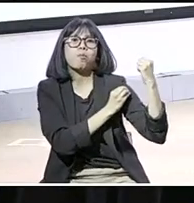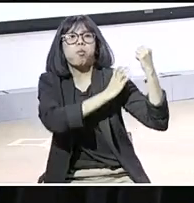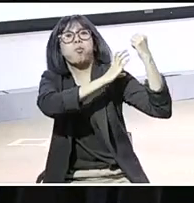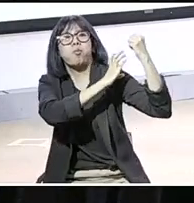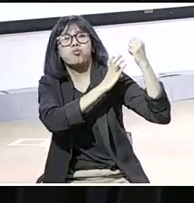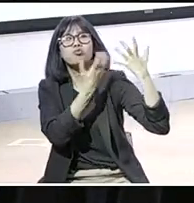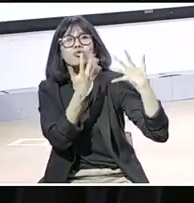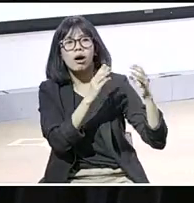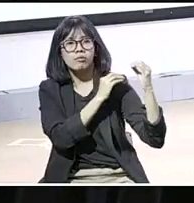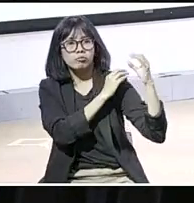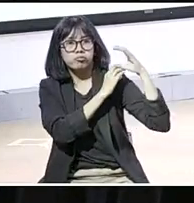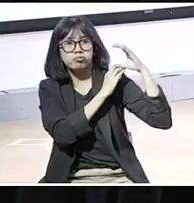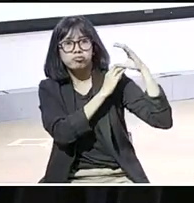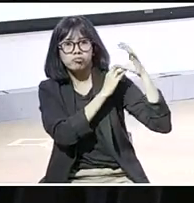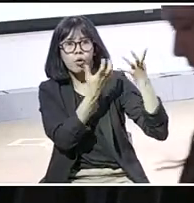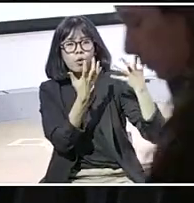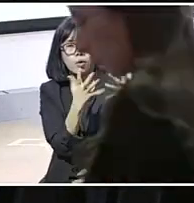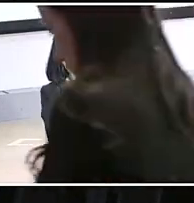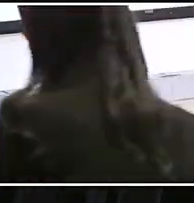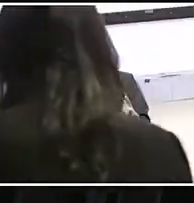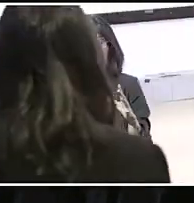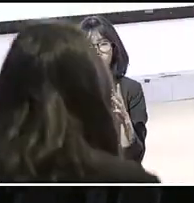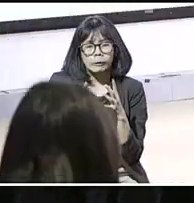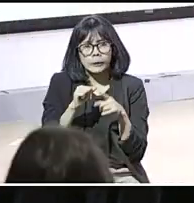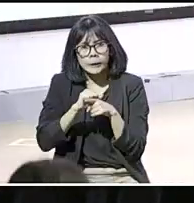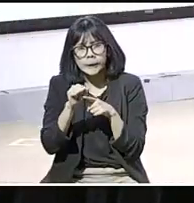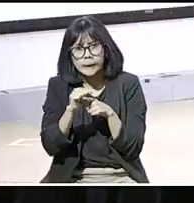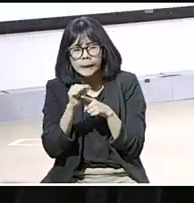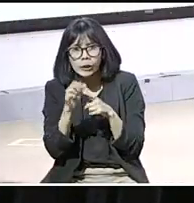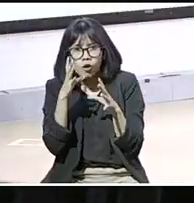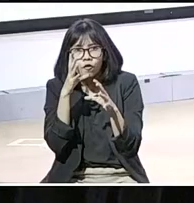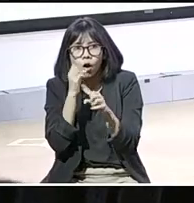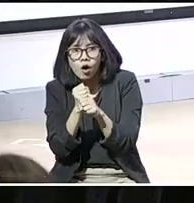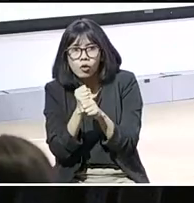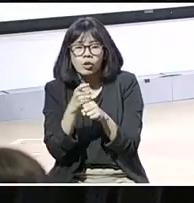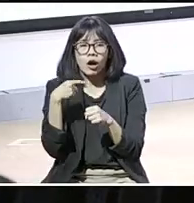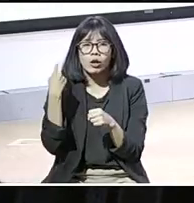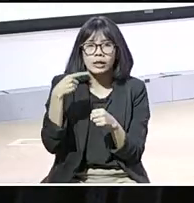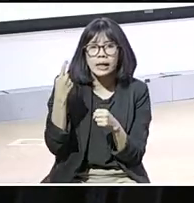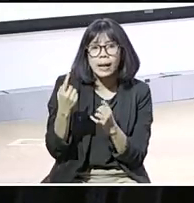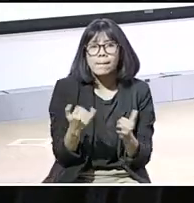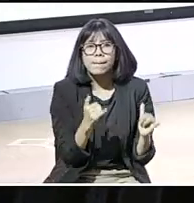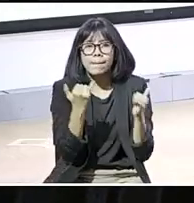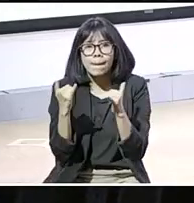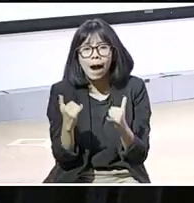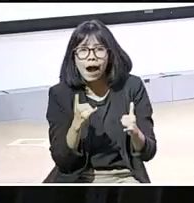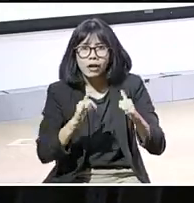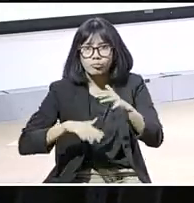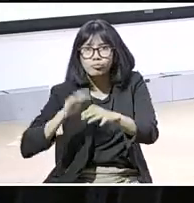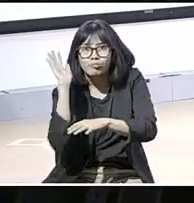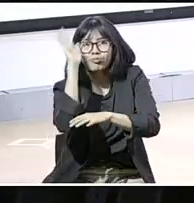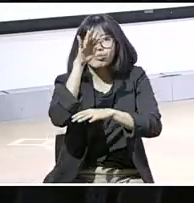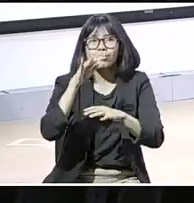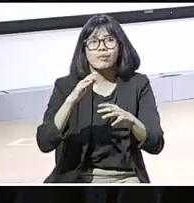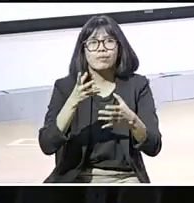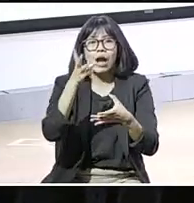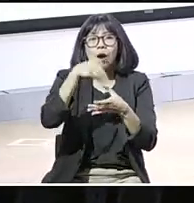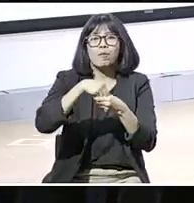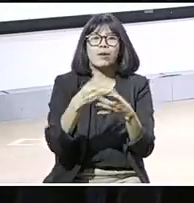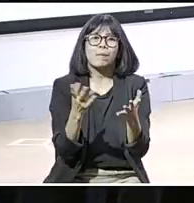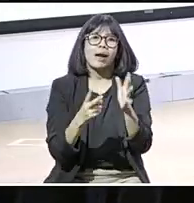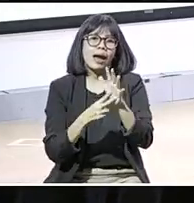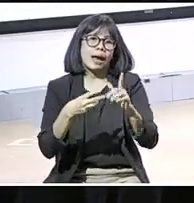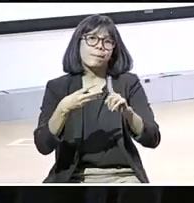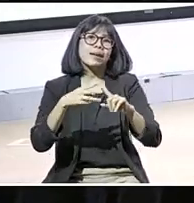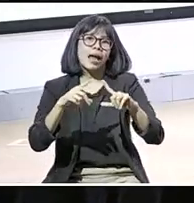and I thought, you know, I can be good at this. And I made a goal to play professionally in the NBA. And I think that's really